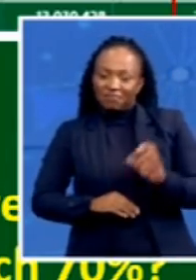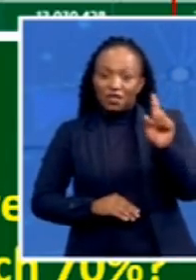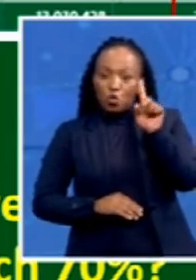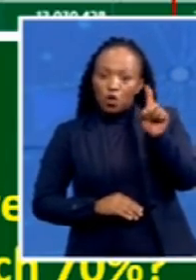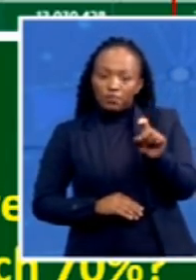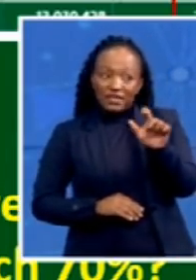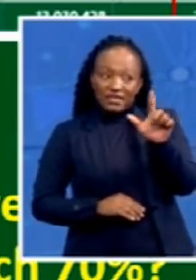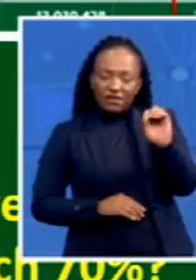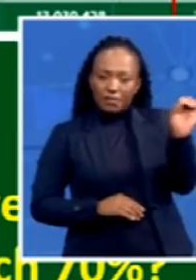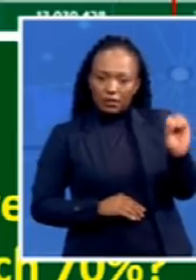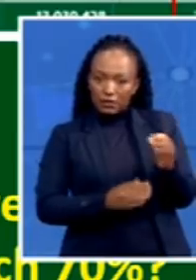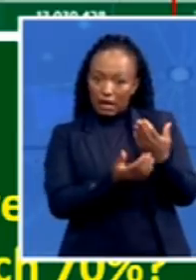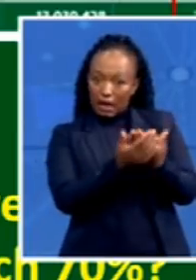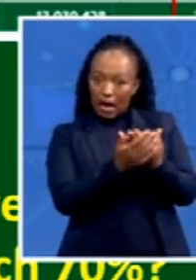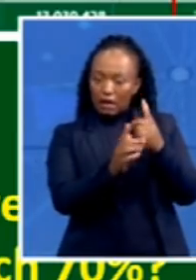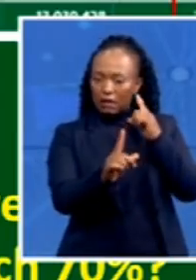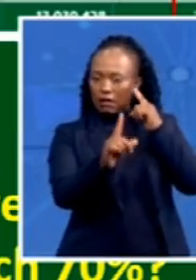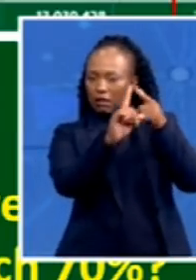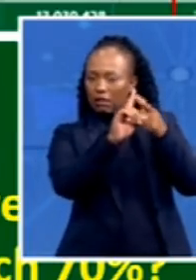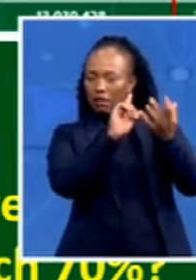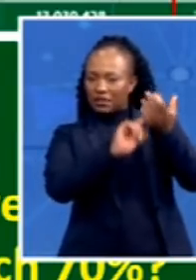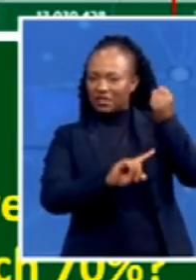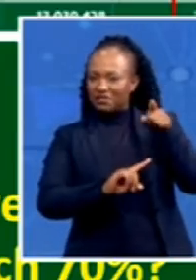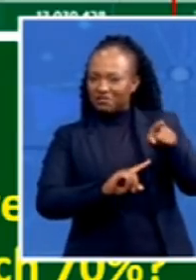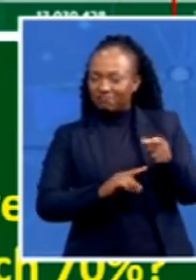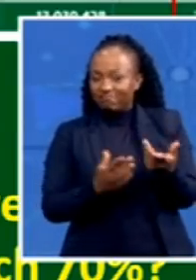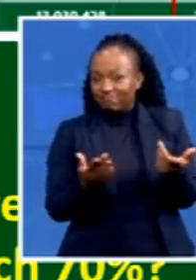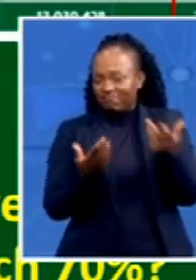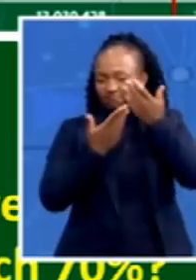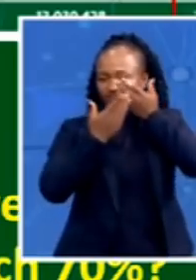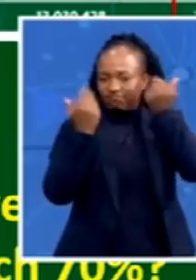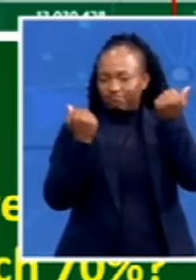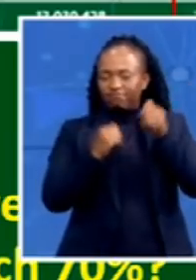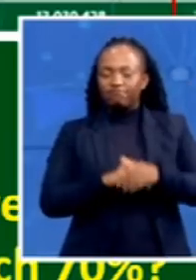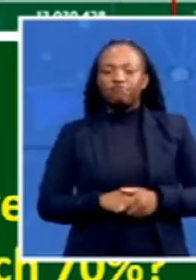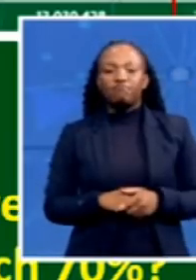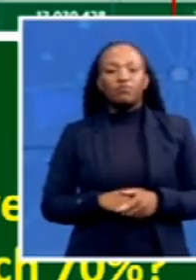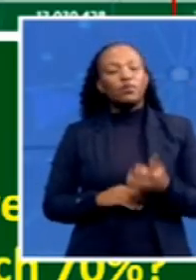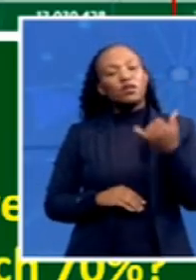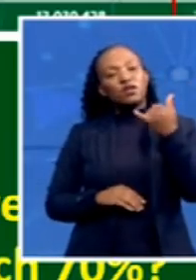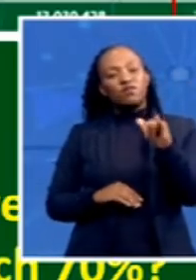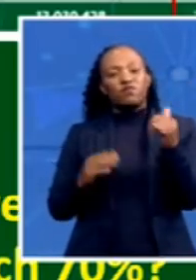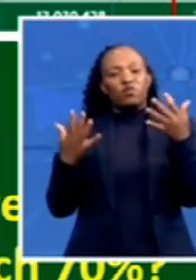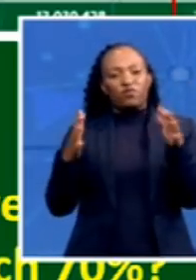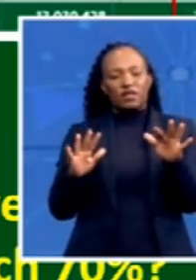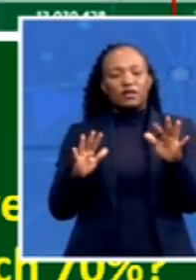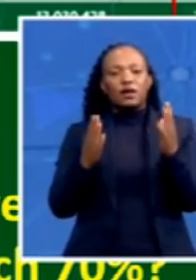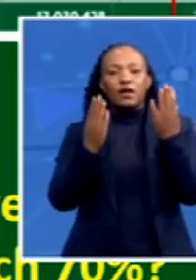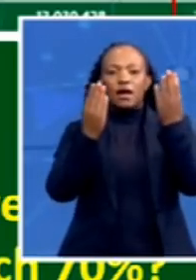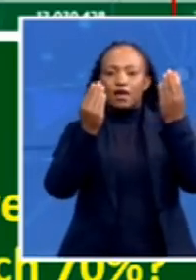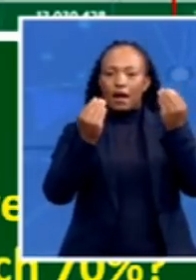aiming for? And if you've been, watching the numbers of vaccines being administered at the